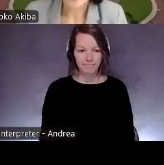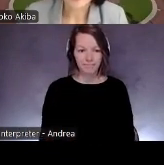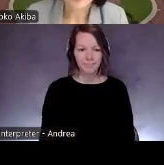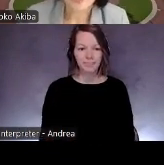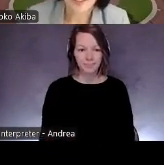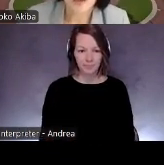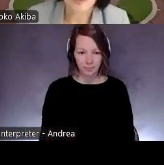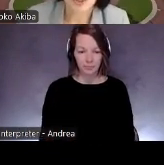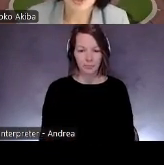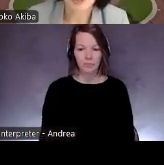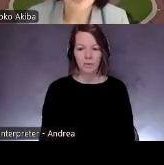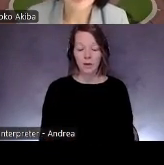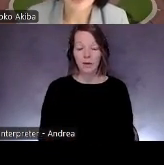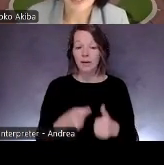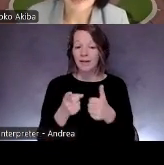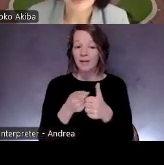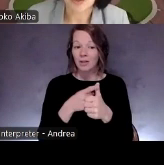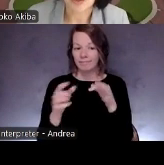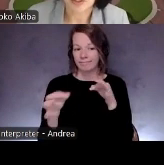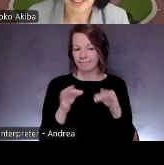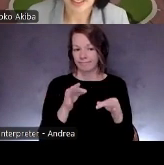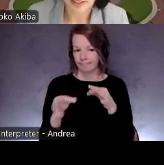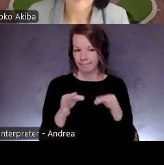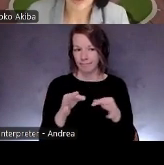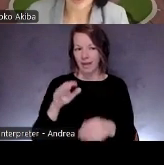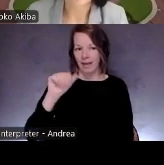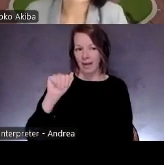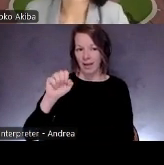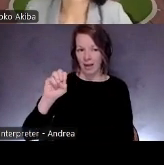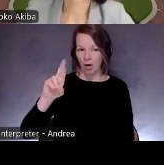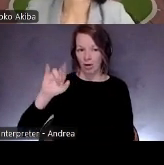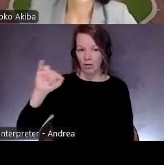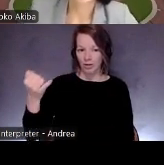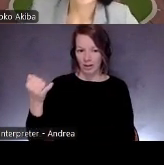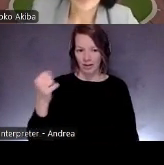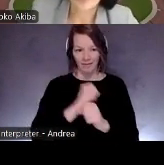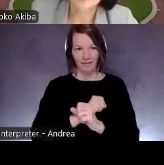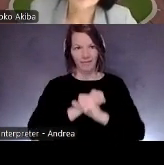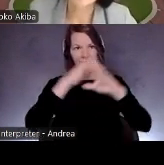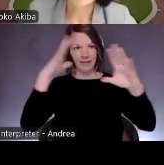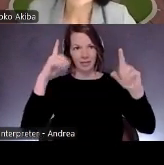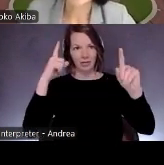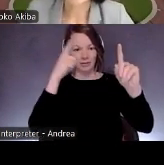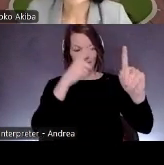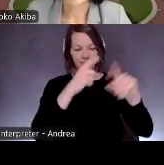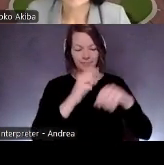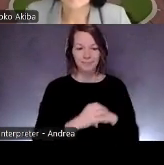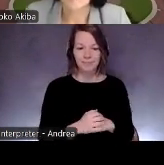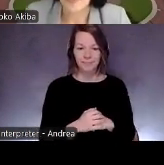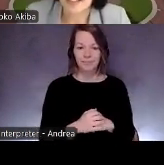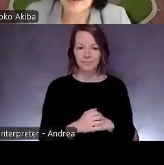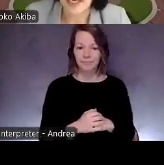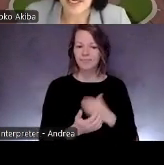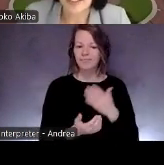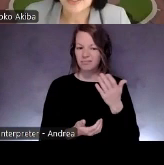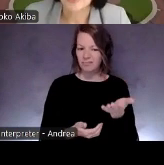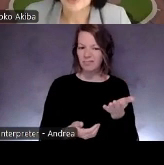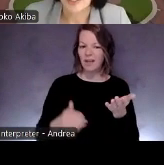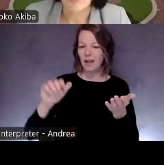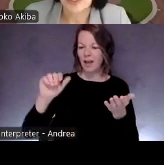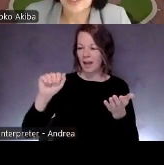Okay, well, I'd like to start with sharing the AERJ vision. So as the flagship journal of